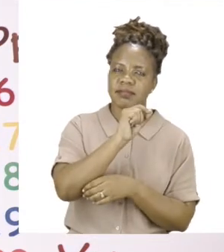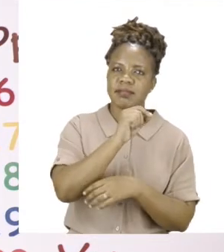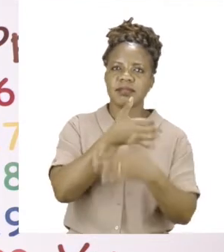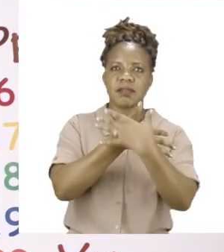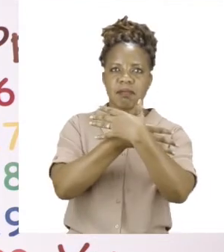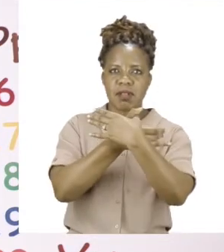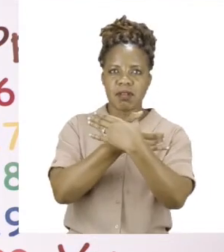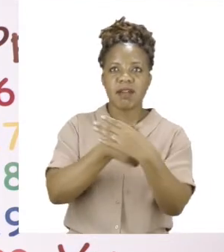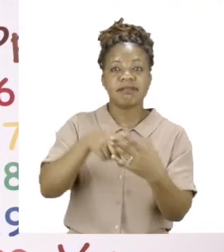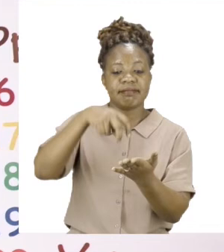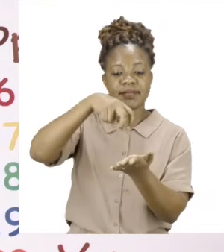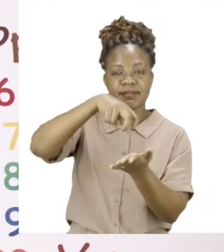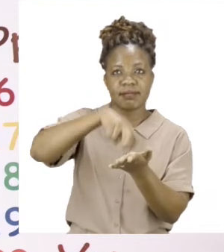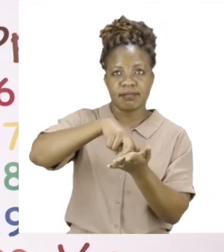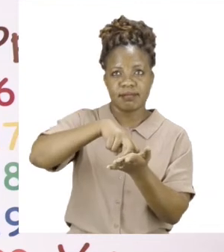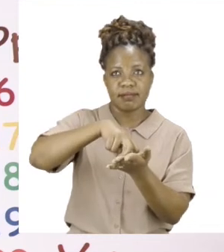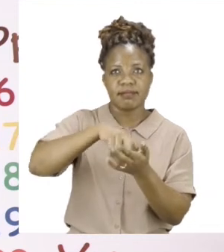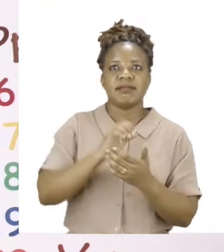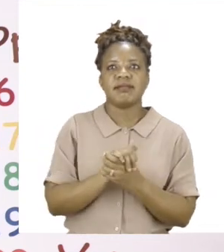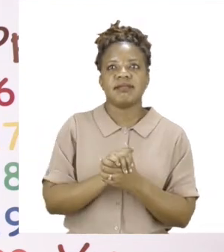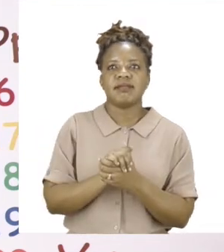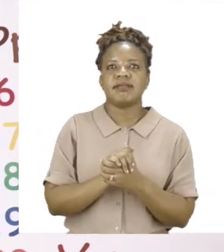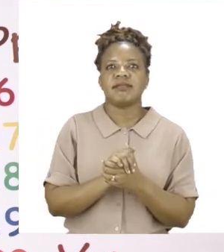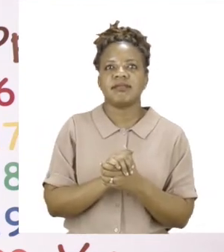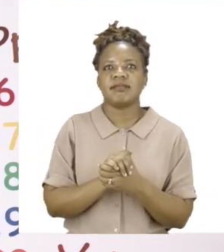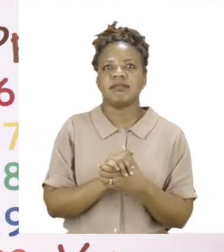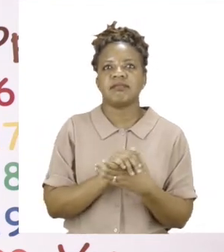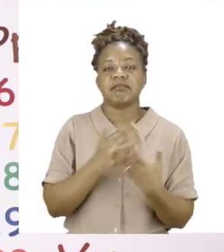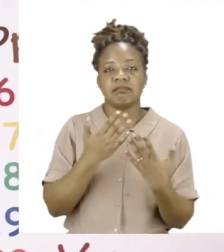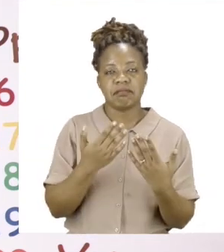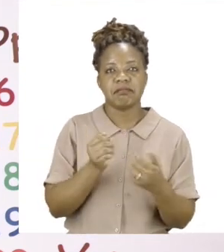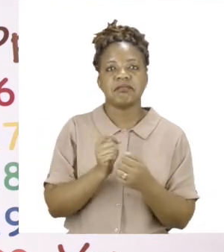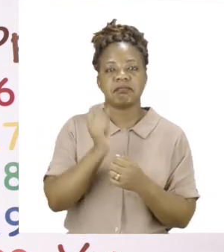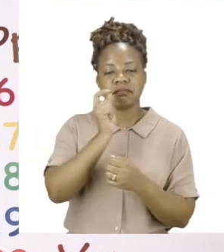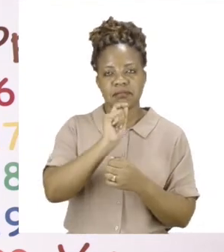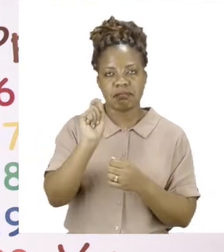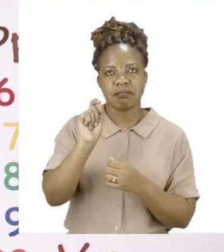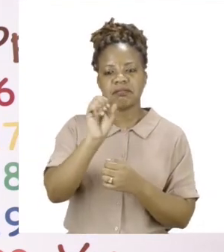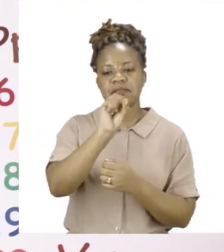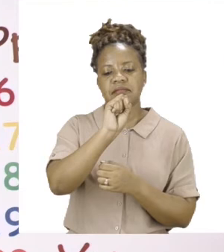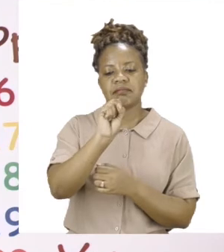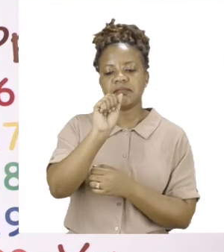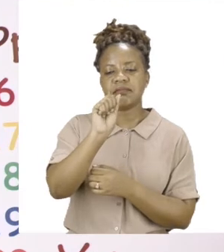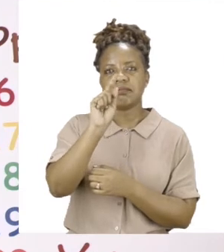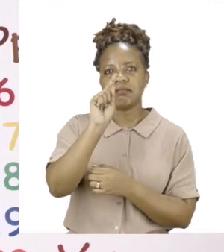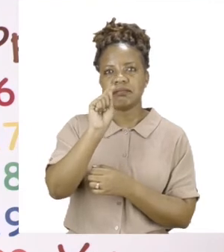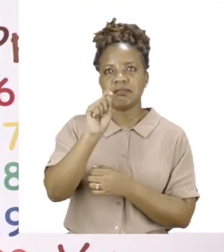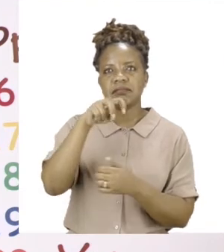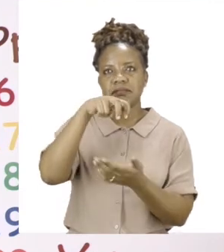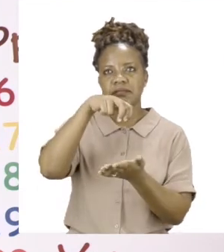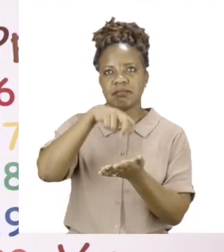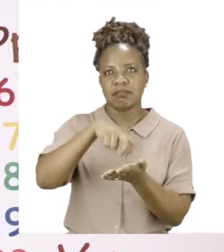sat? Yes, that is correct. So we are going to use the word sat. Make sure that